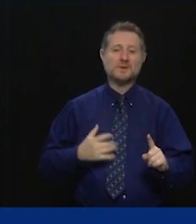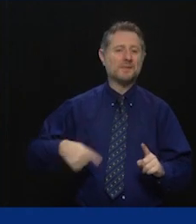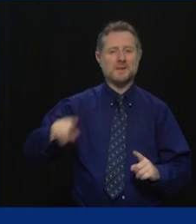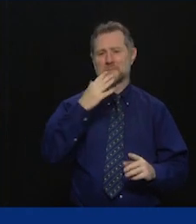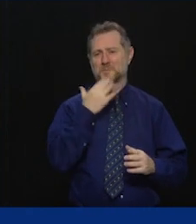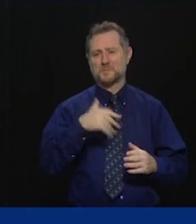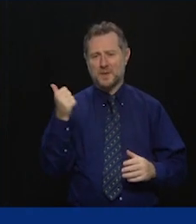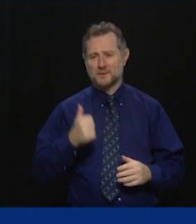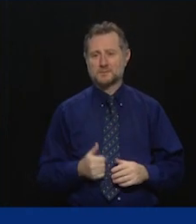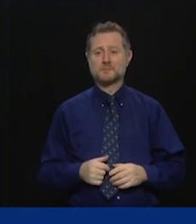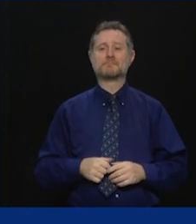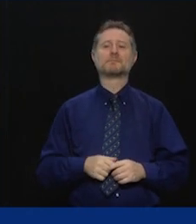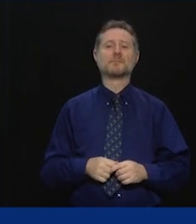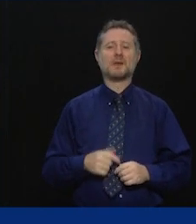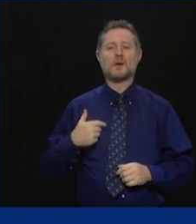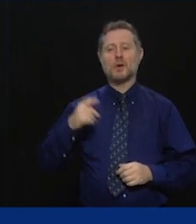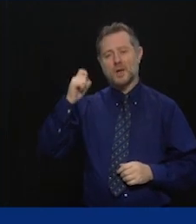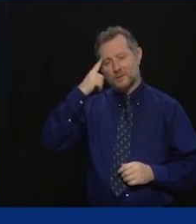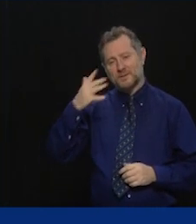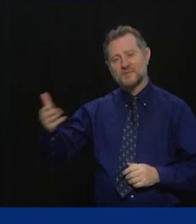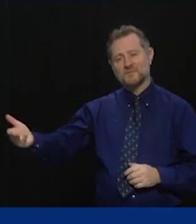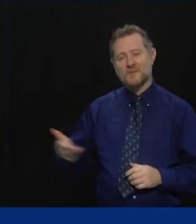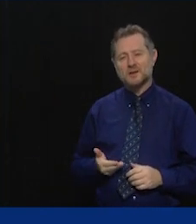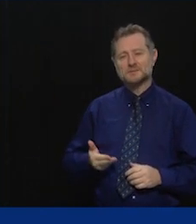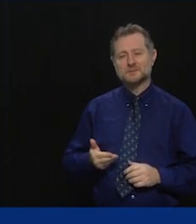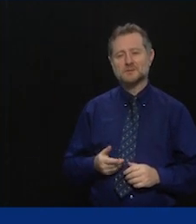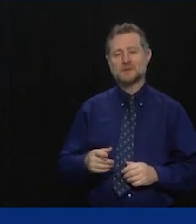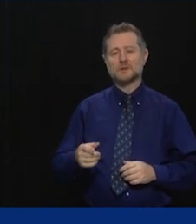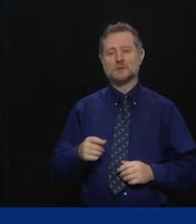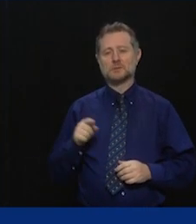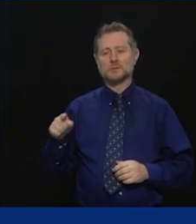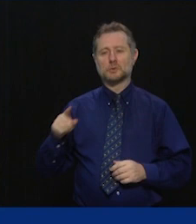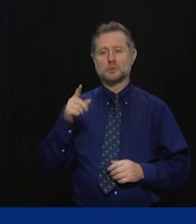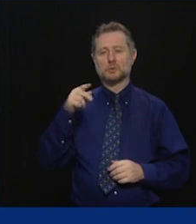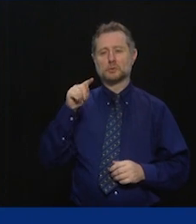Tony Richardson, also a former fullback from the Jets, will say a few words.